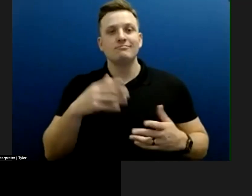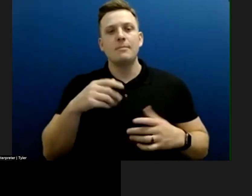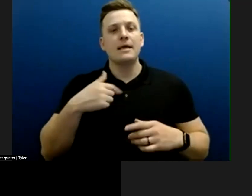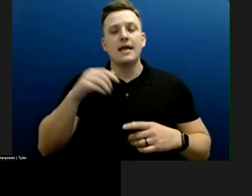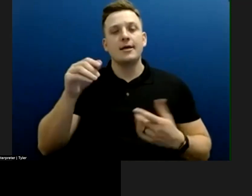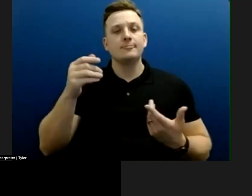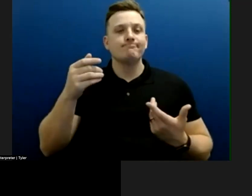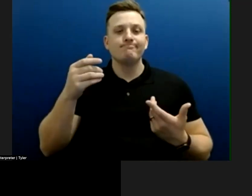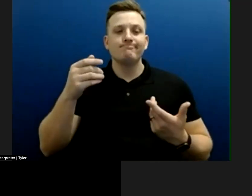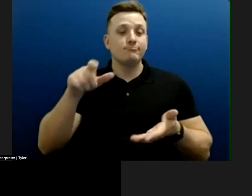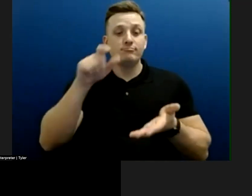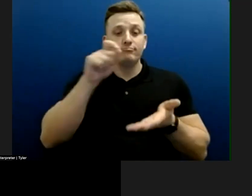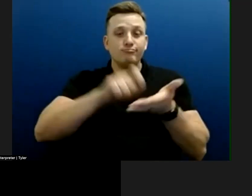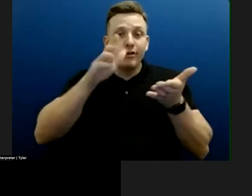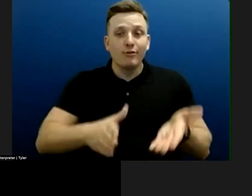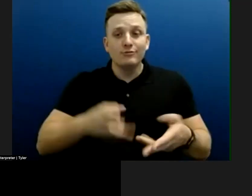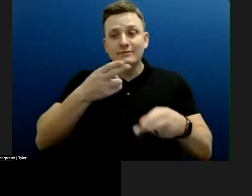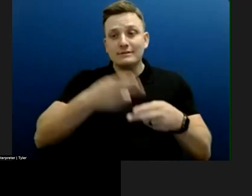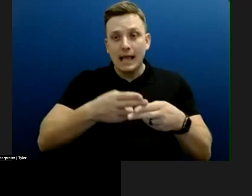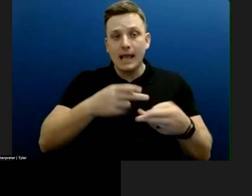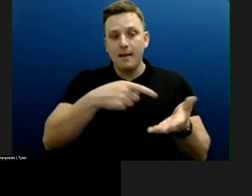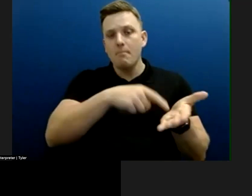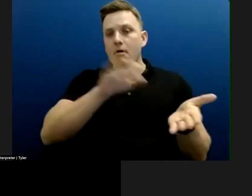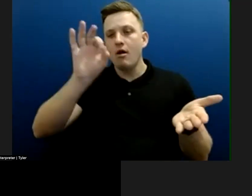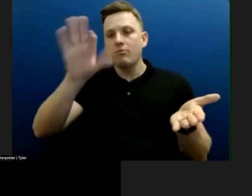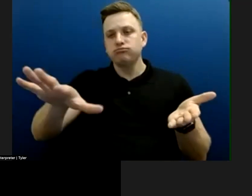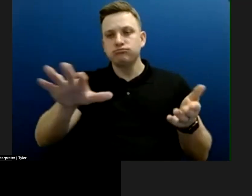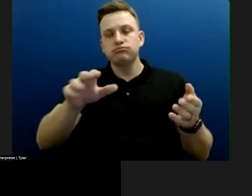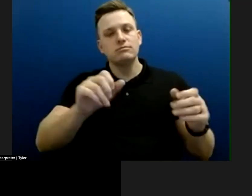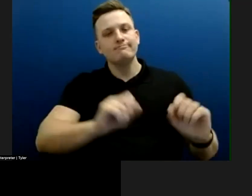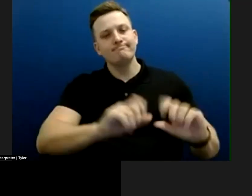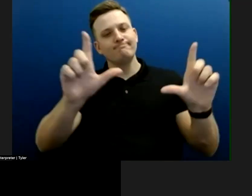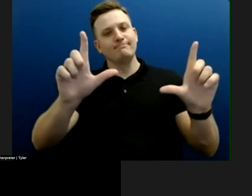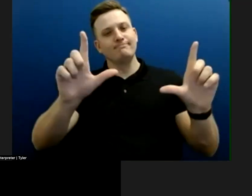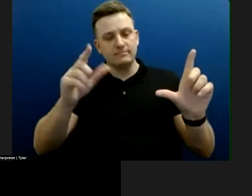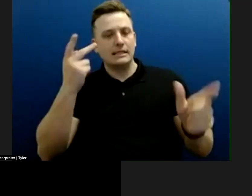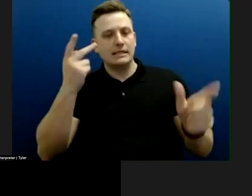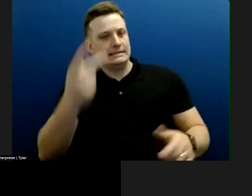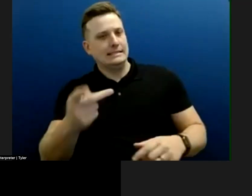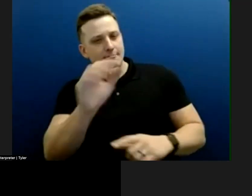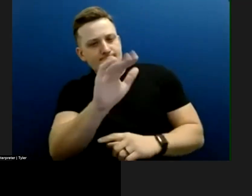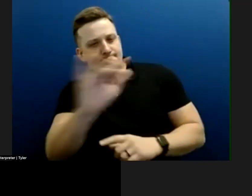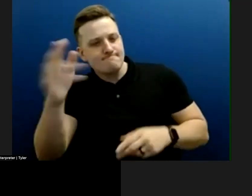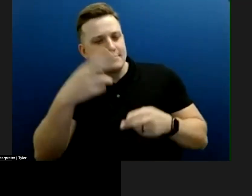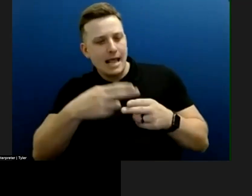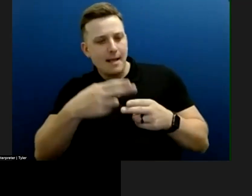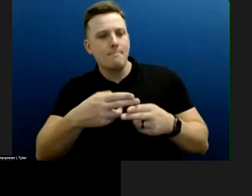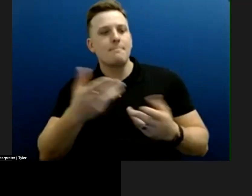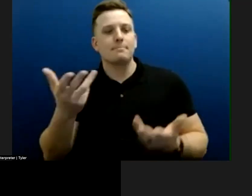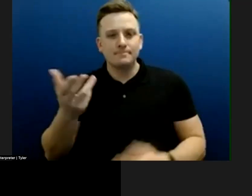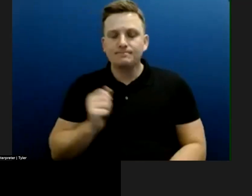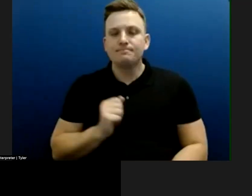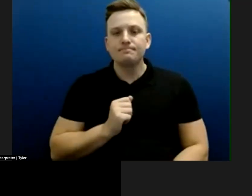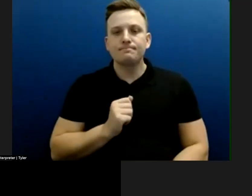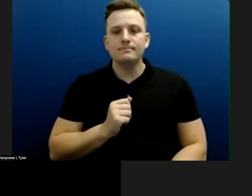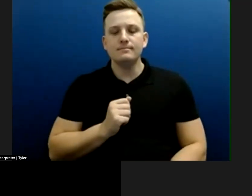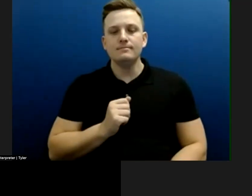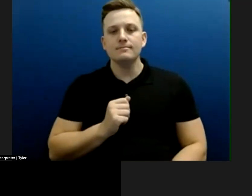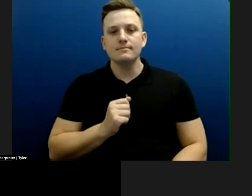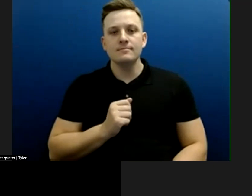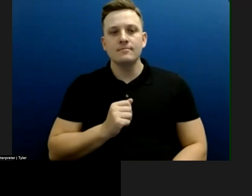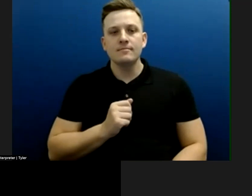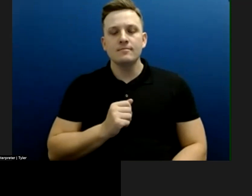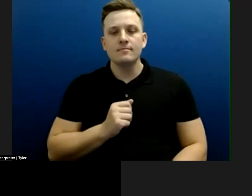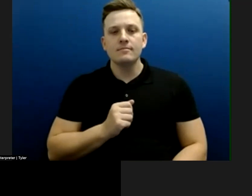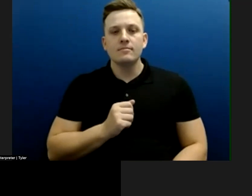of a writer or something, just so that we get the spellings and all that correct. But